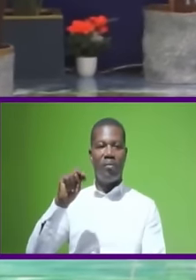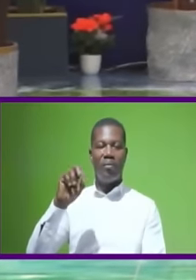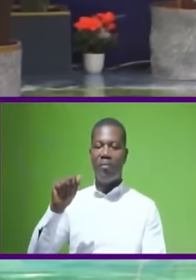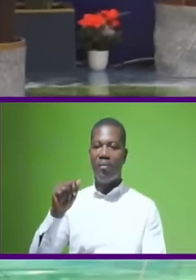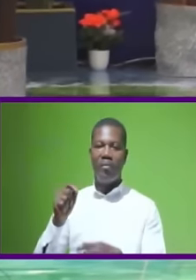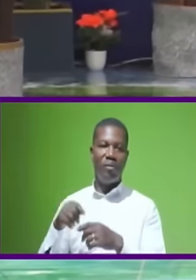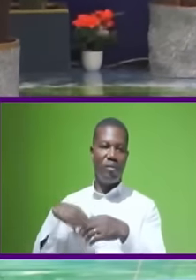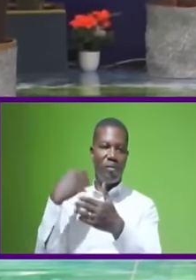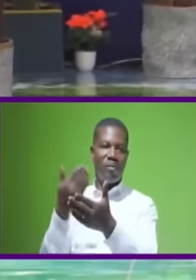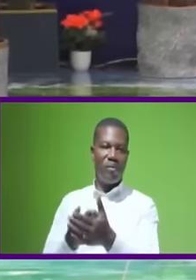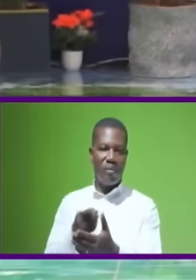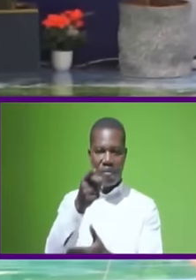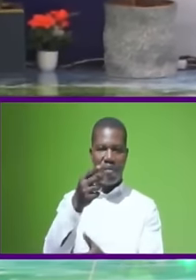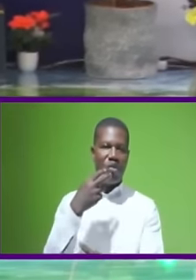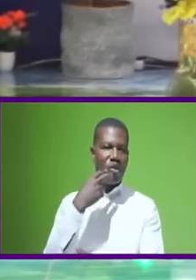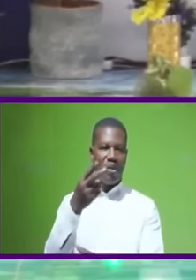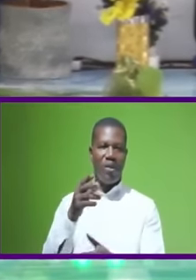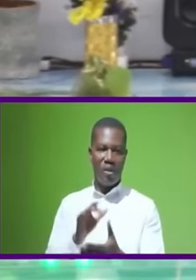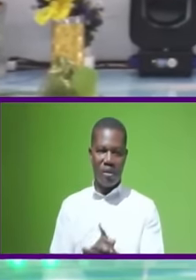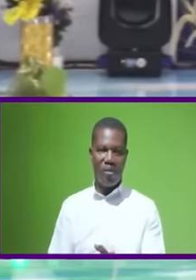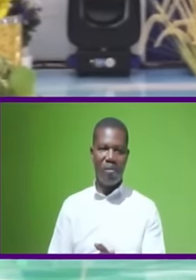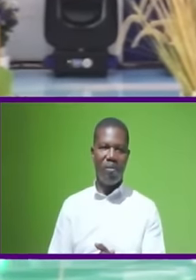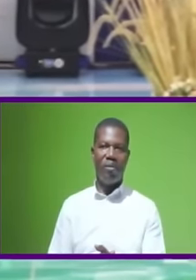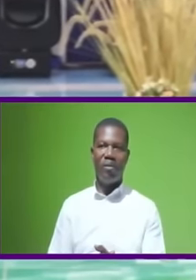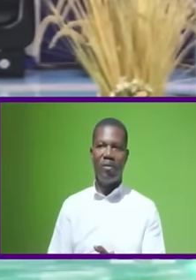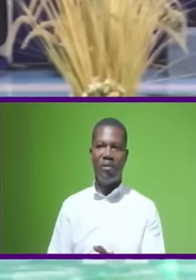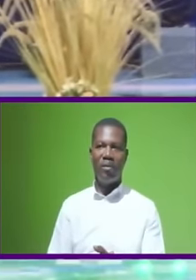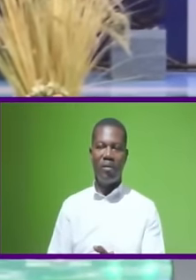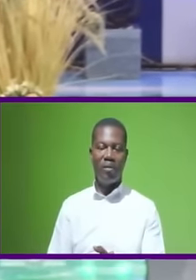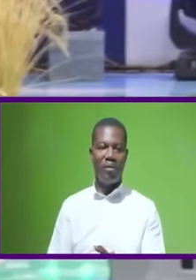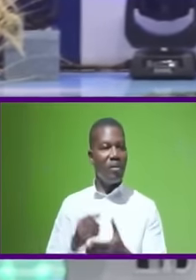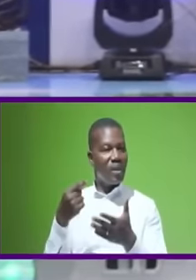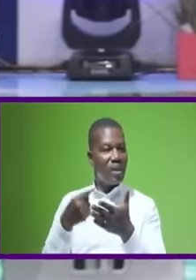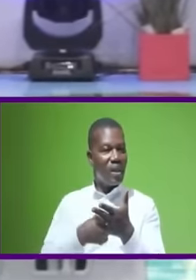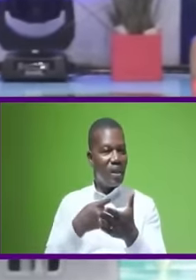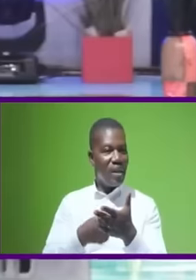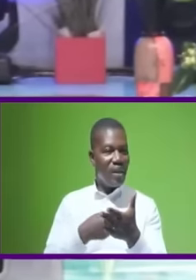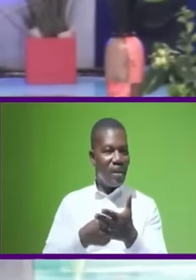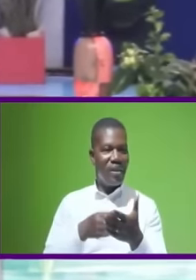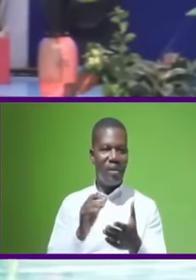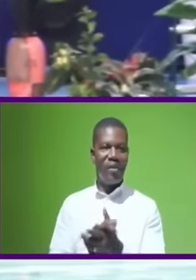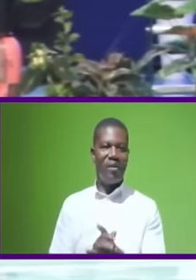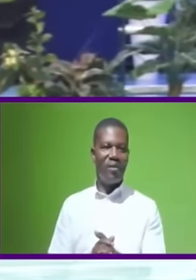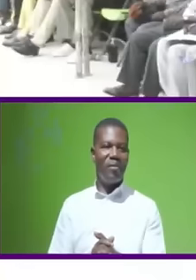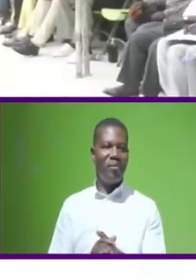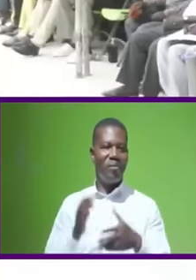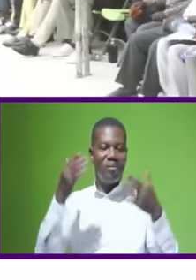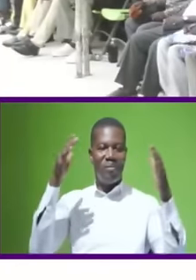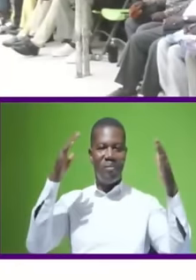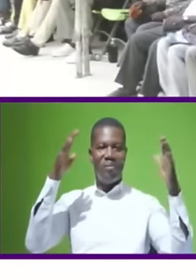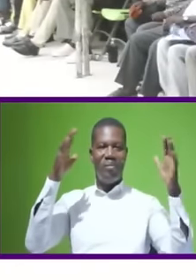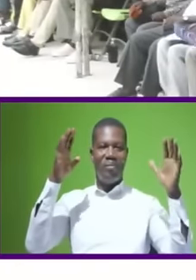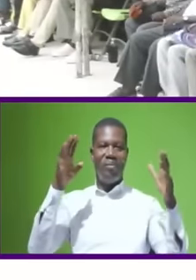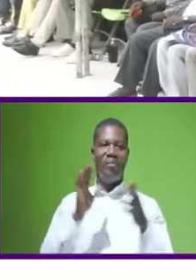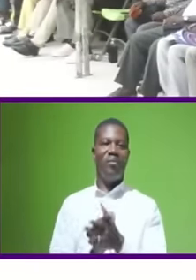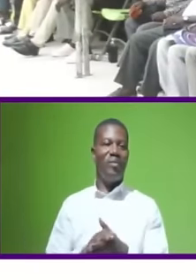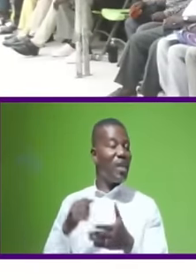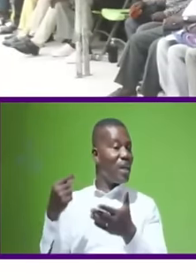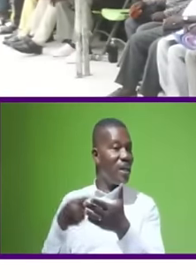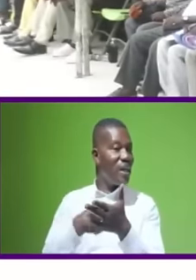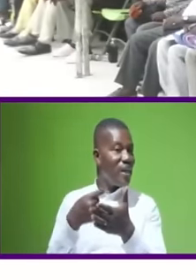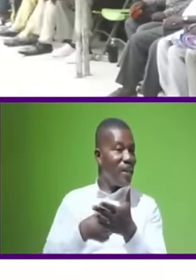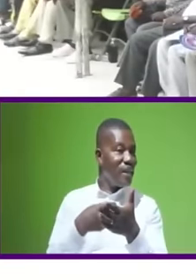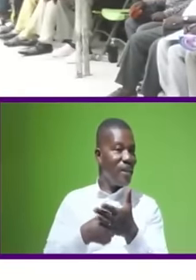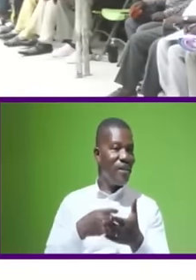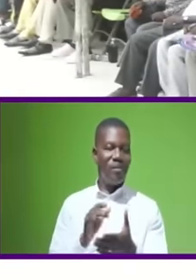Mimbesiniso. And I'm saying, Ghana. So the other day, the advice that Ghana. Someone gave to me